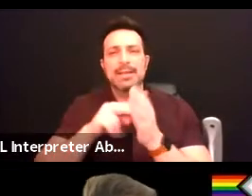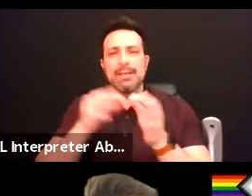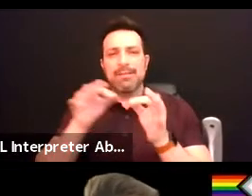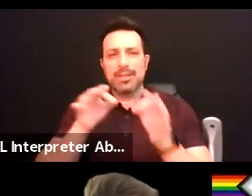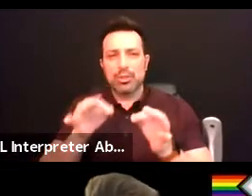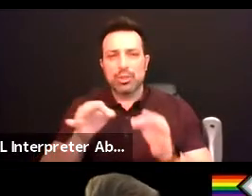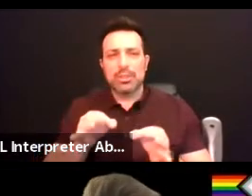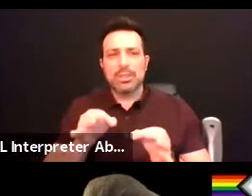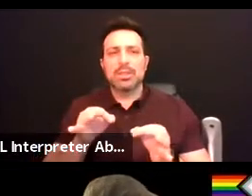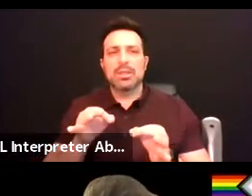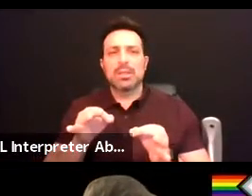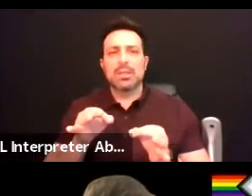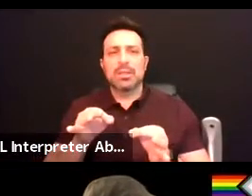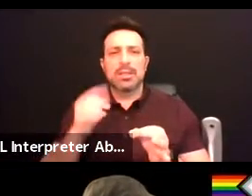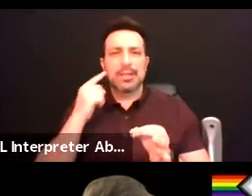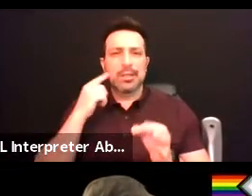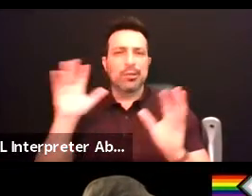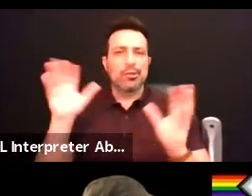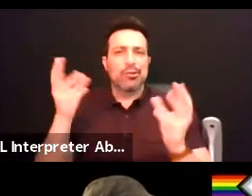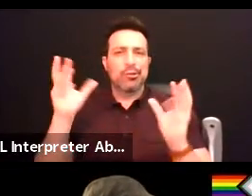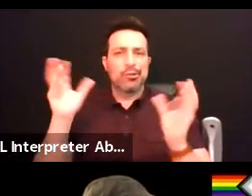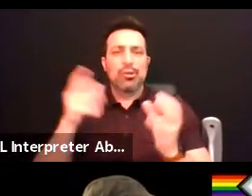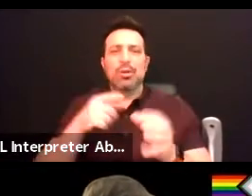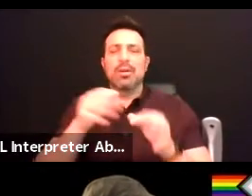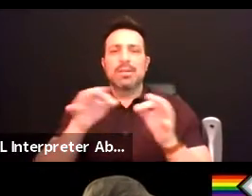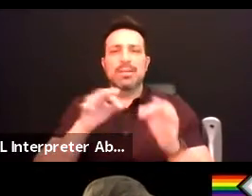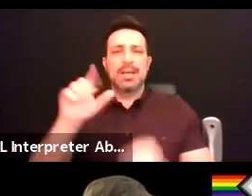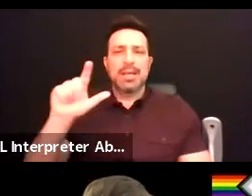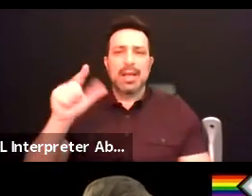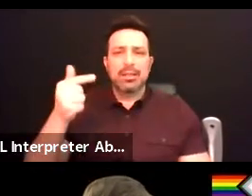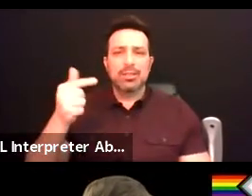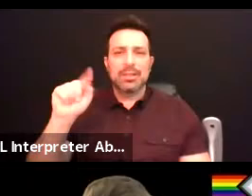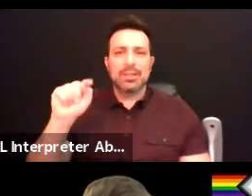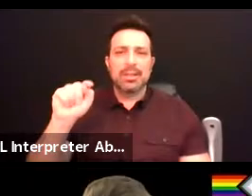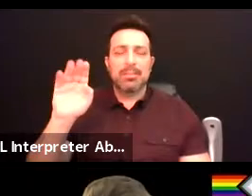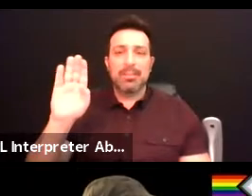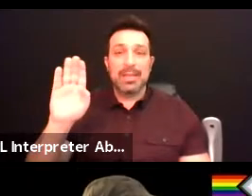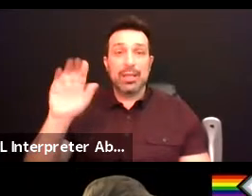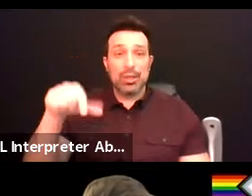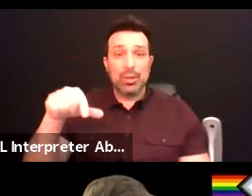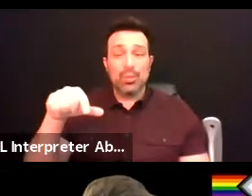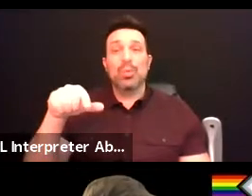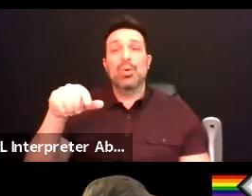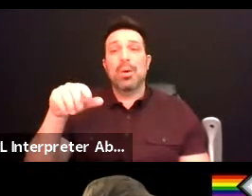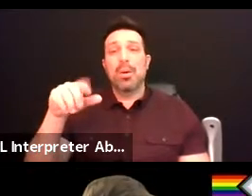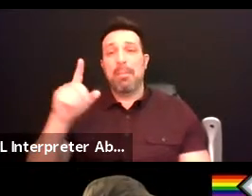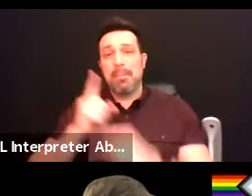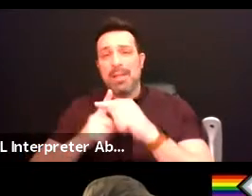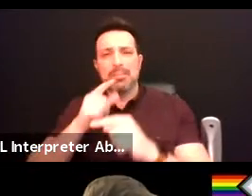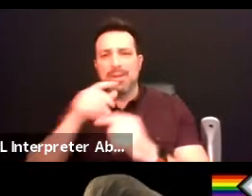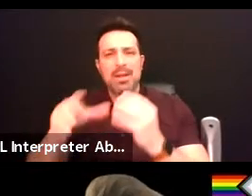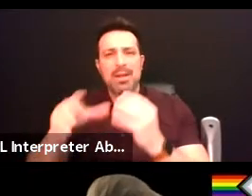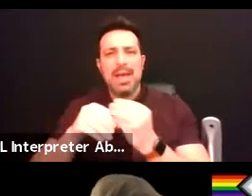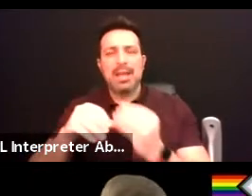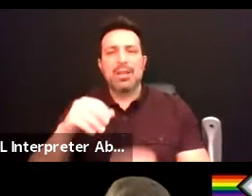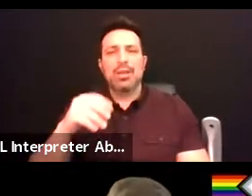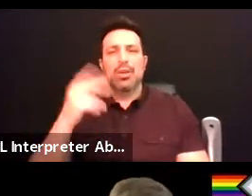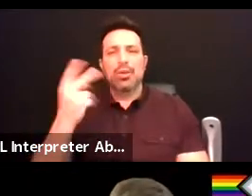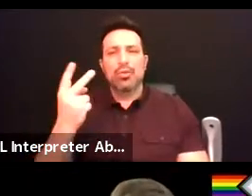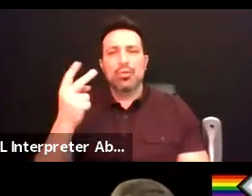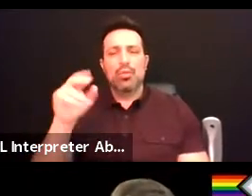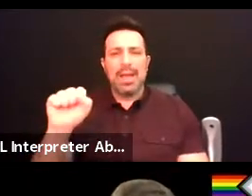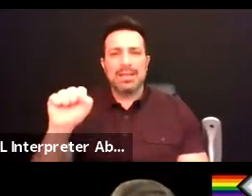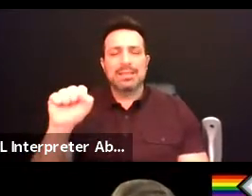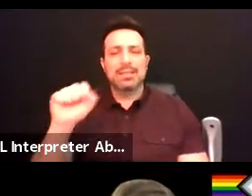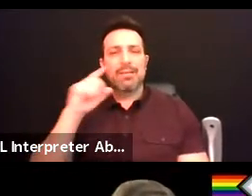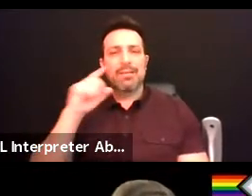they defined LGBTQ plus, but they didn't add the 2S for Two-Spirit, which I think is